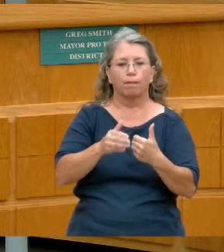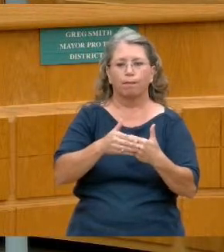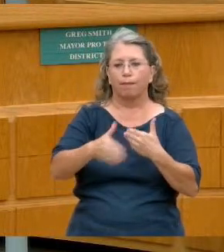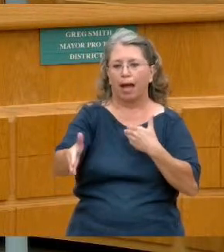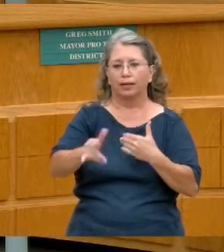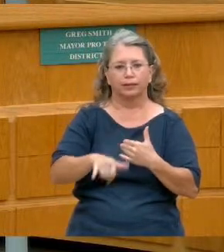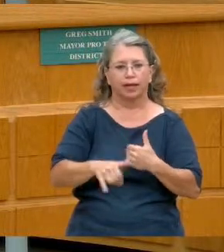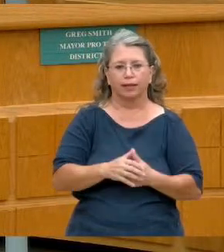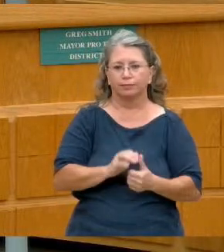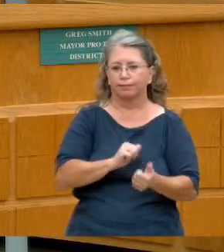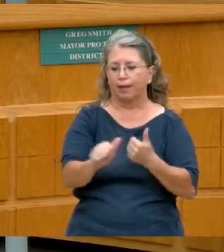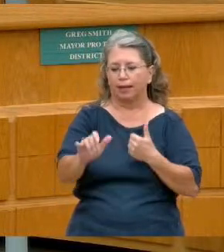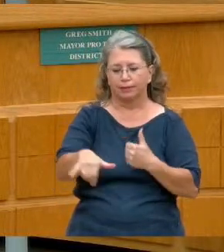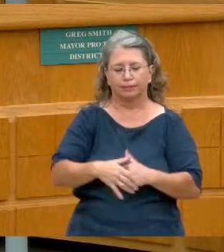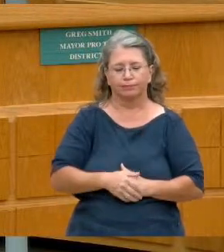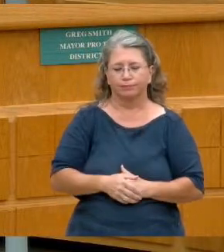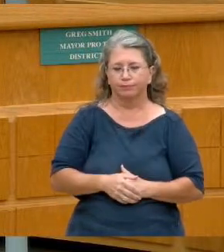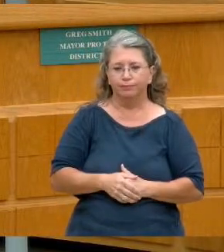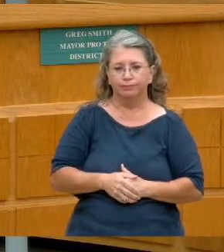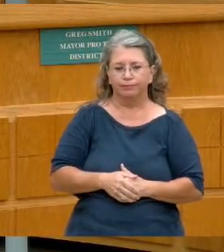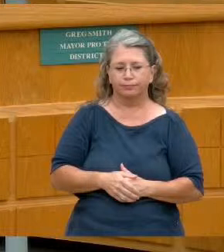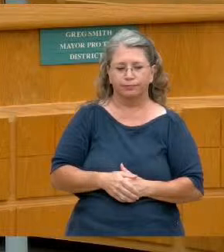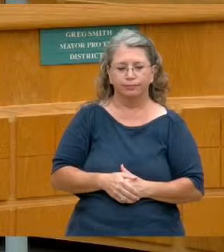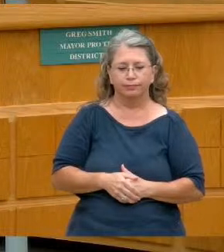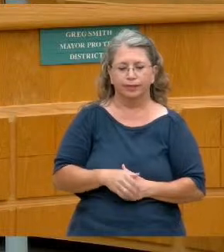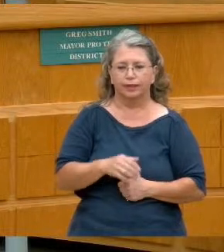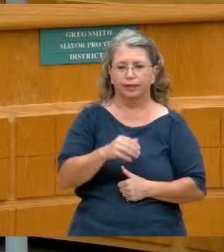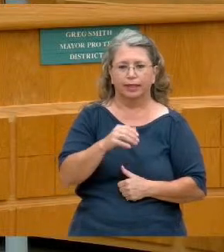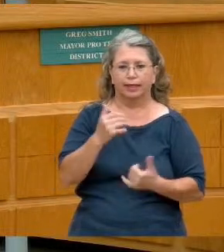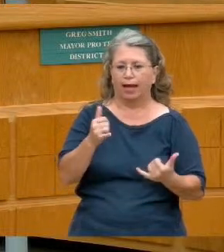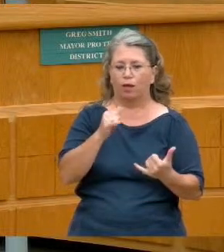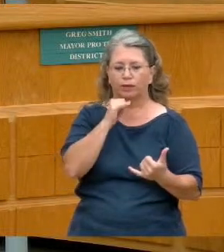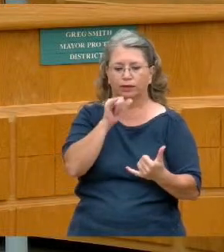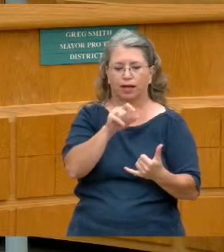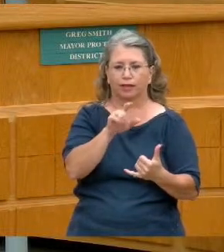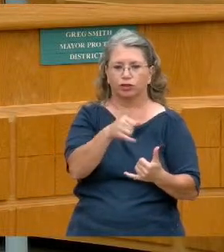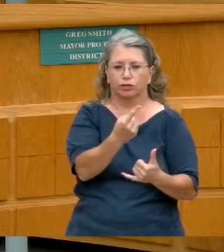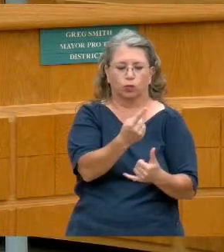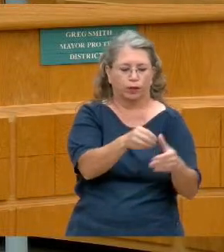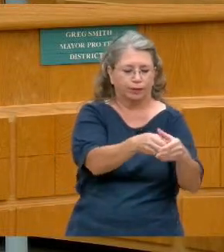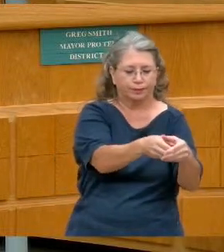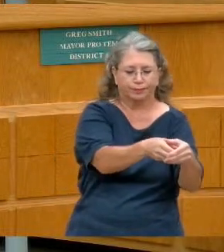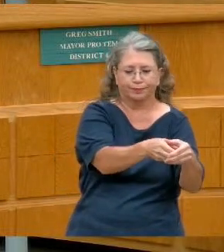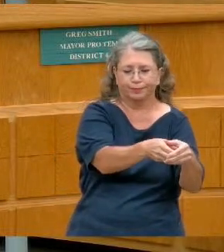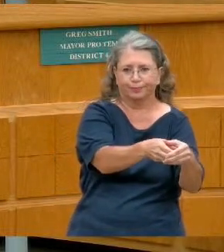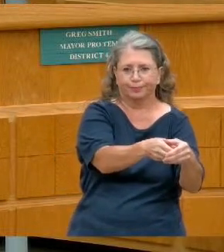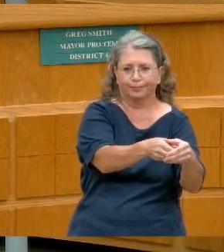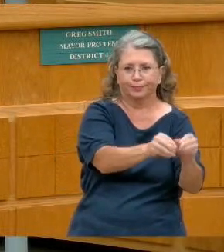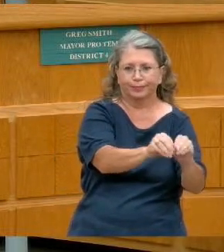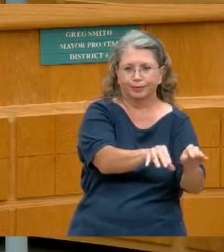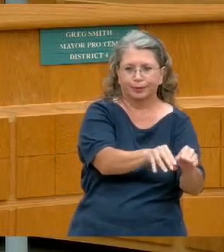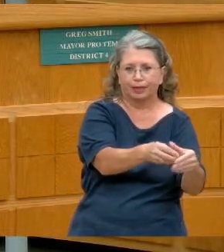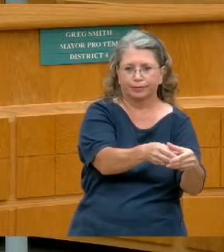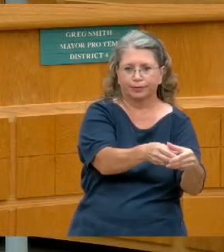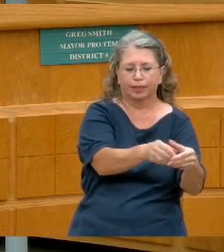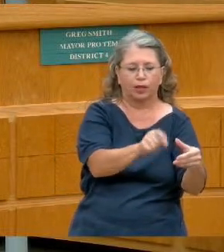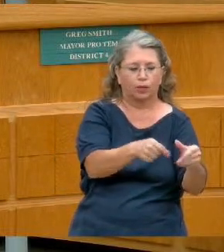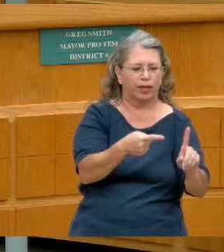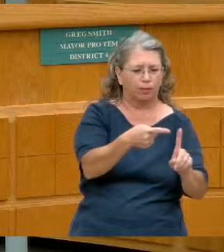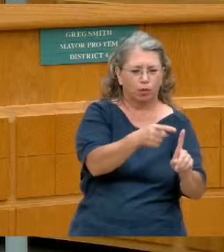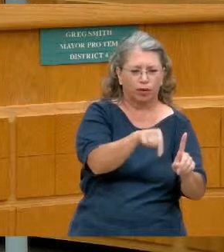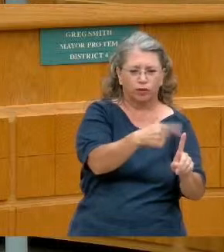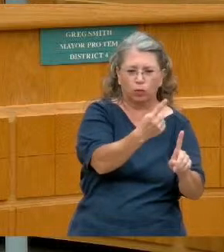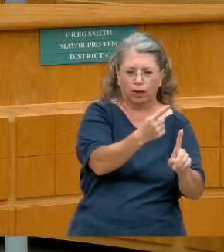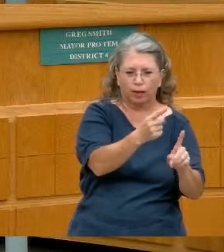aren't just localized outbreaks anymore. It's a statewide outbreak is occurring. We can't point to a zip code or a